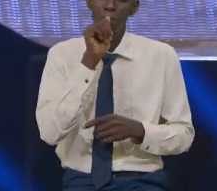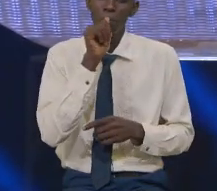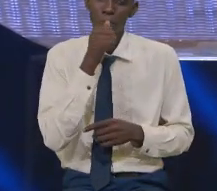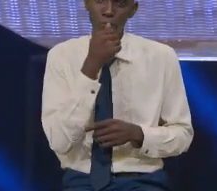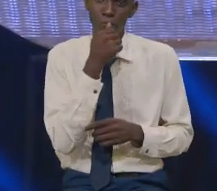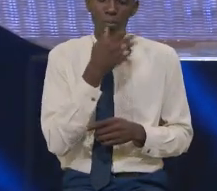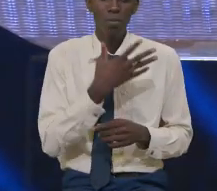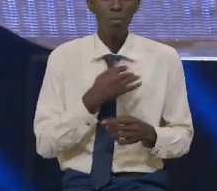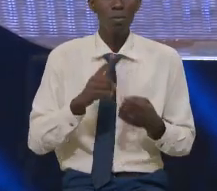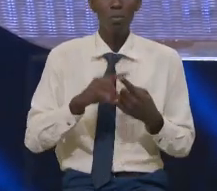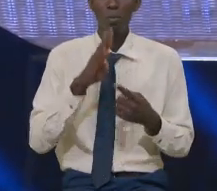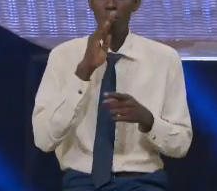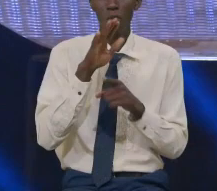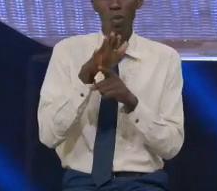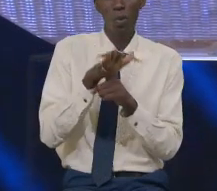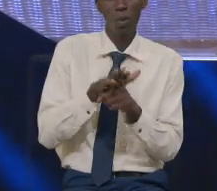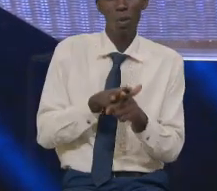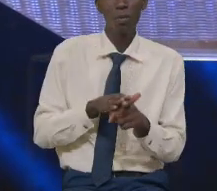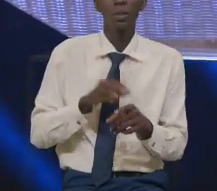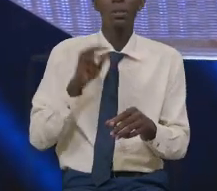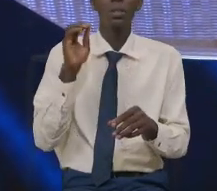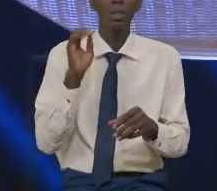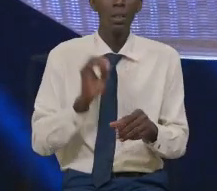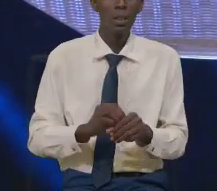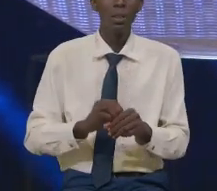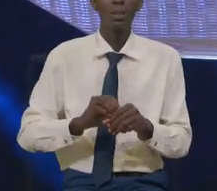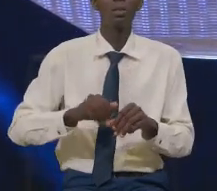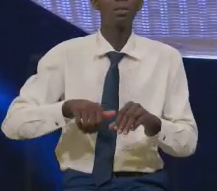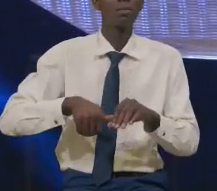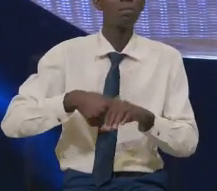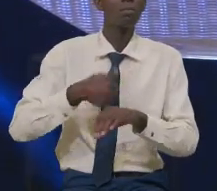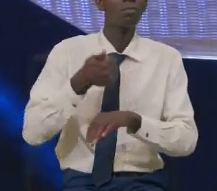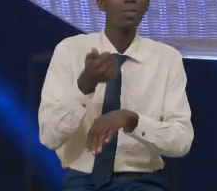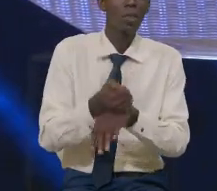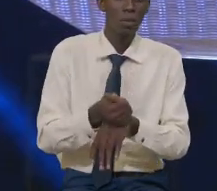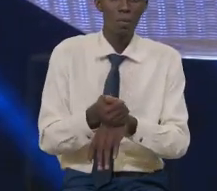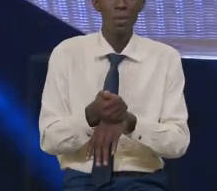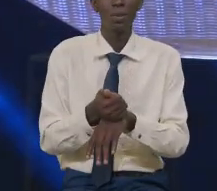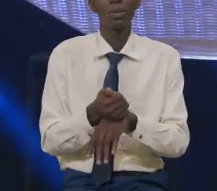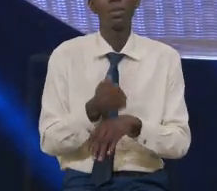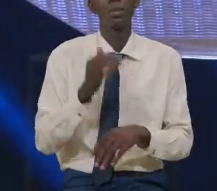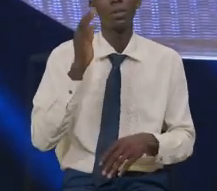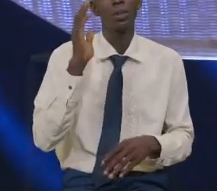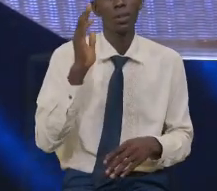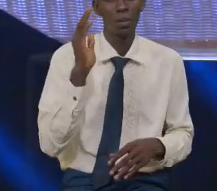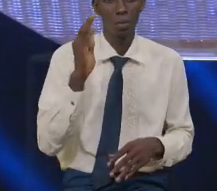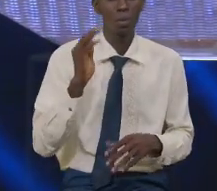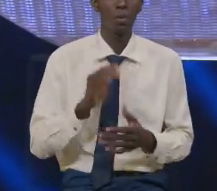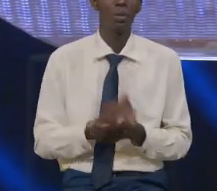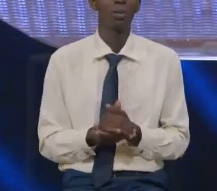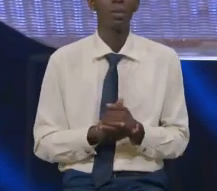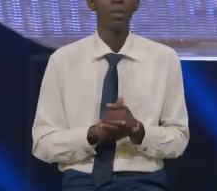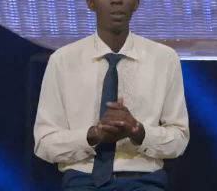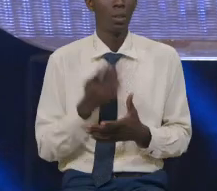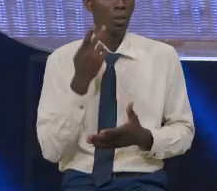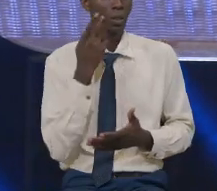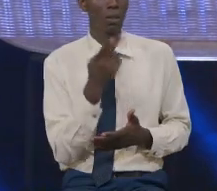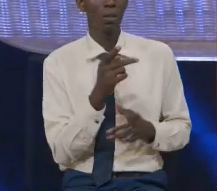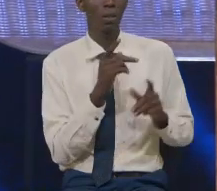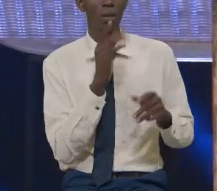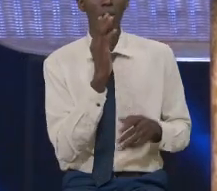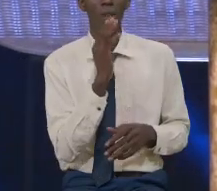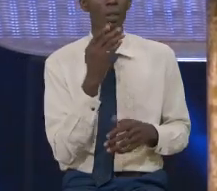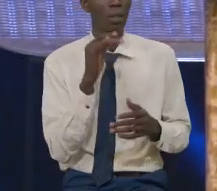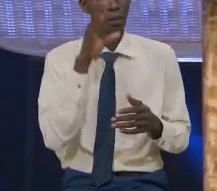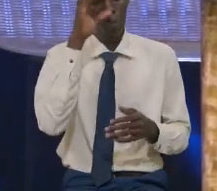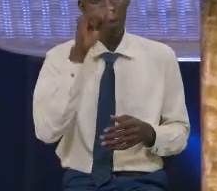to be slow in affirming so-called testimonies. Look at Nebuchadnezzar. When